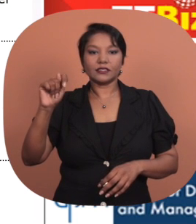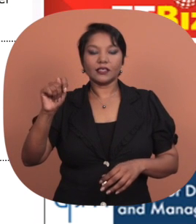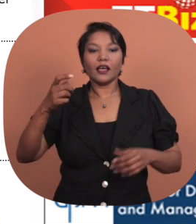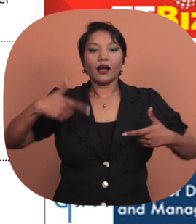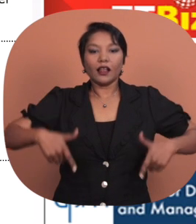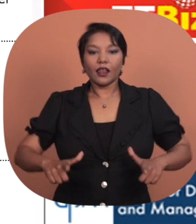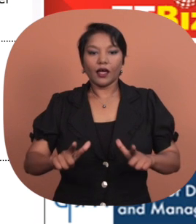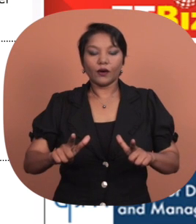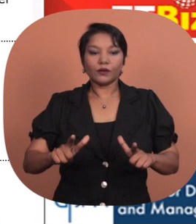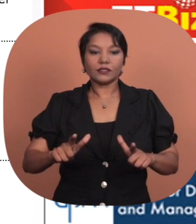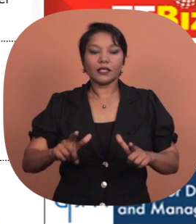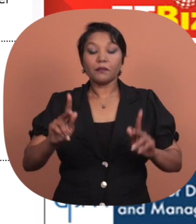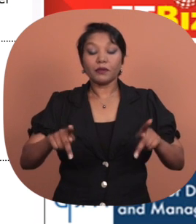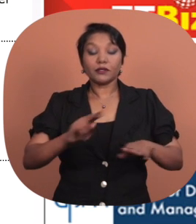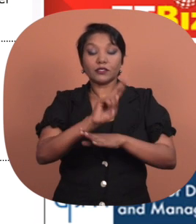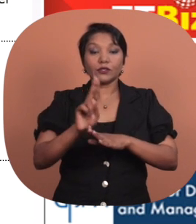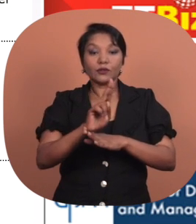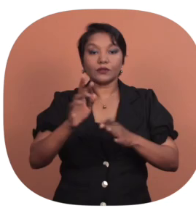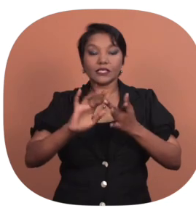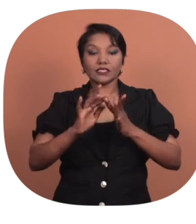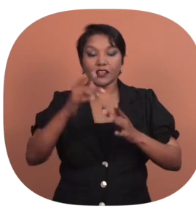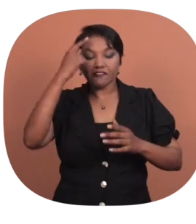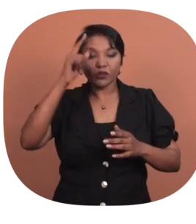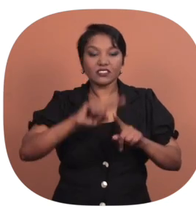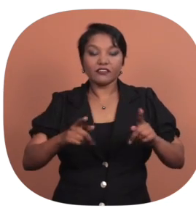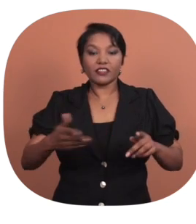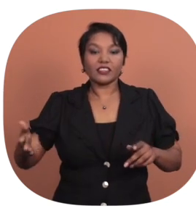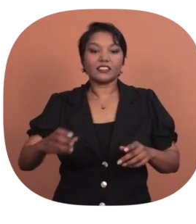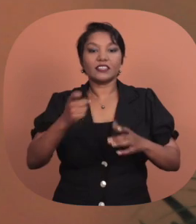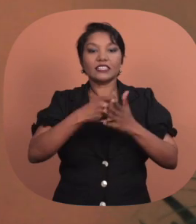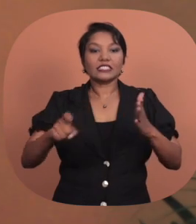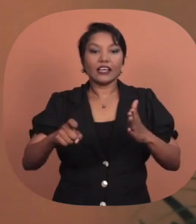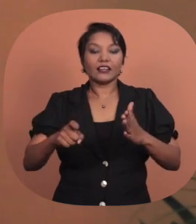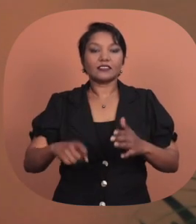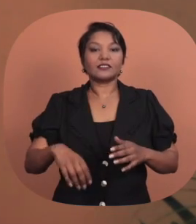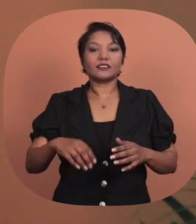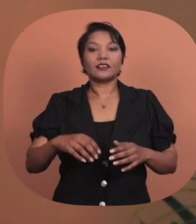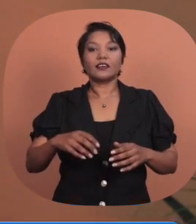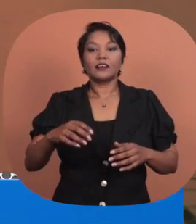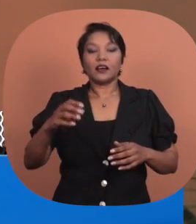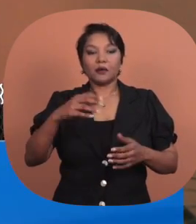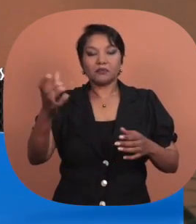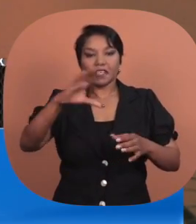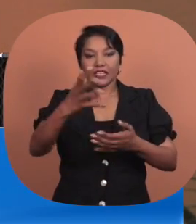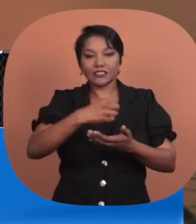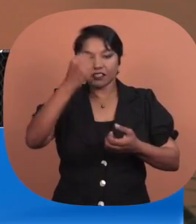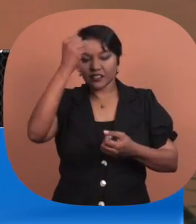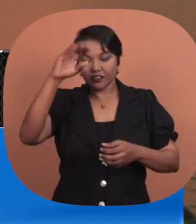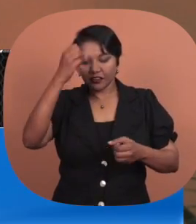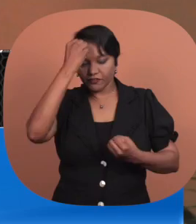filing, tenders online, as well as a facility called TT BizLink. It provides you, particularly